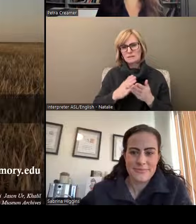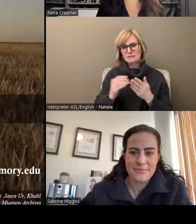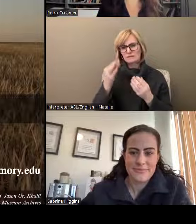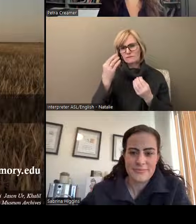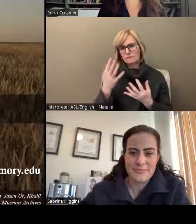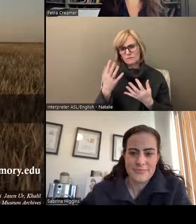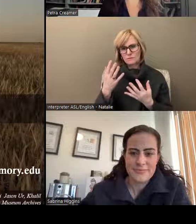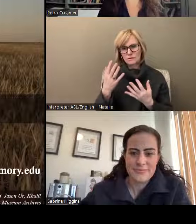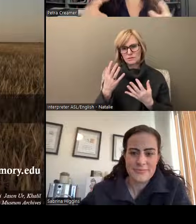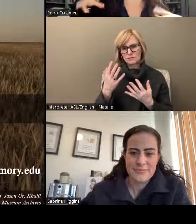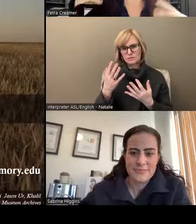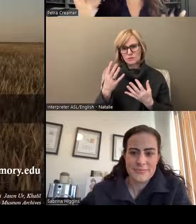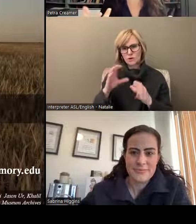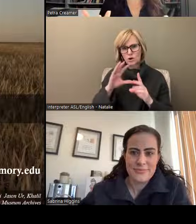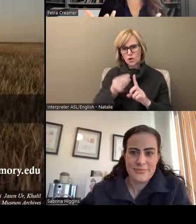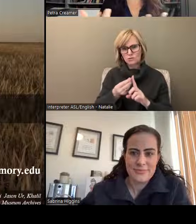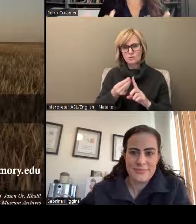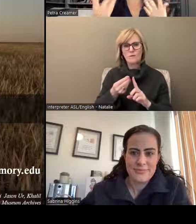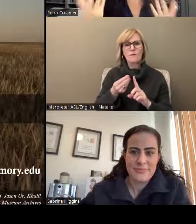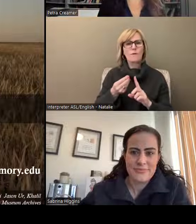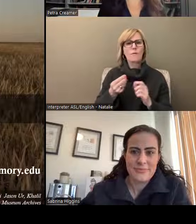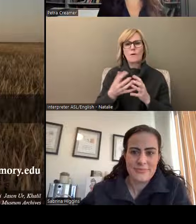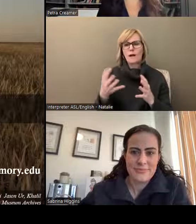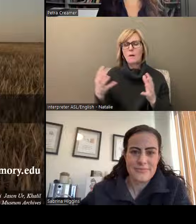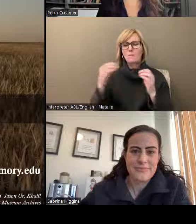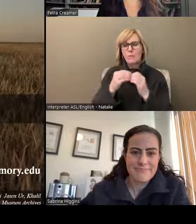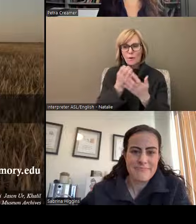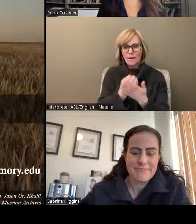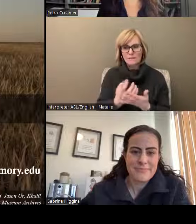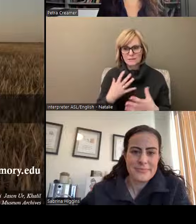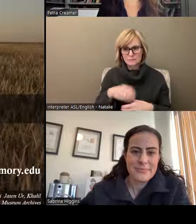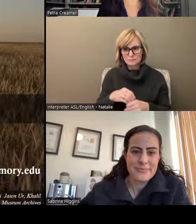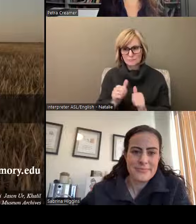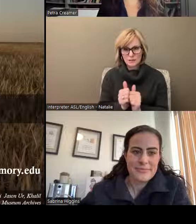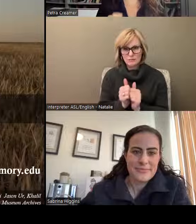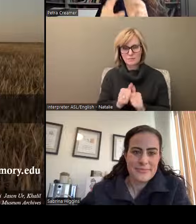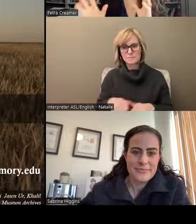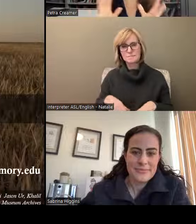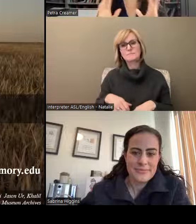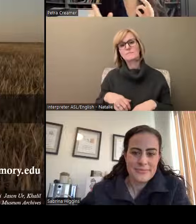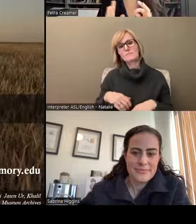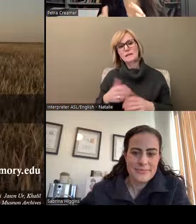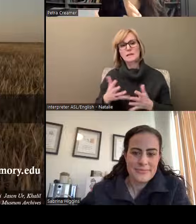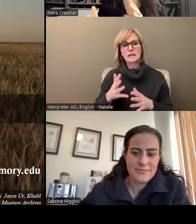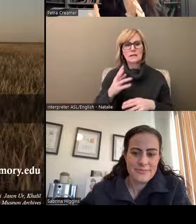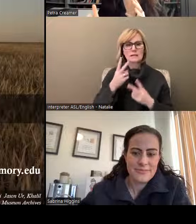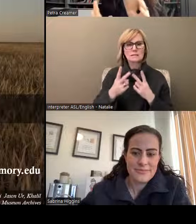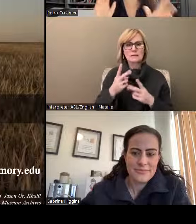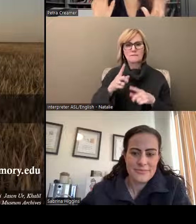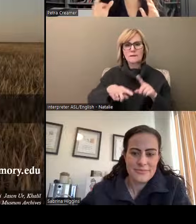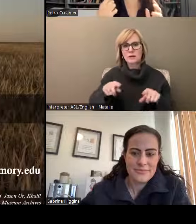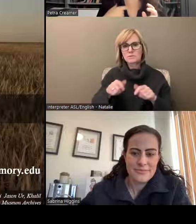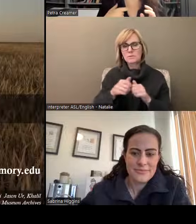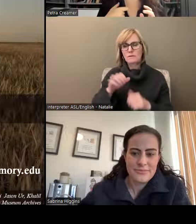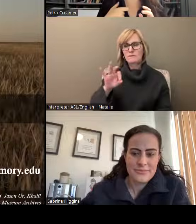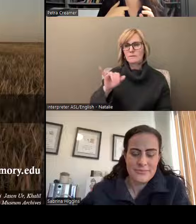culture unless we also have a whole lot of other evidence to go along with it. That said, you know, you kind of see variations in like